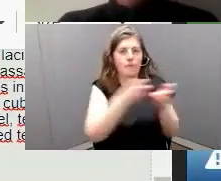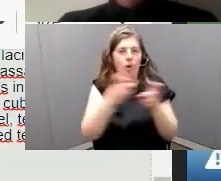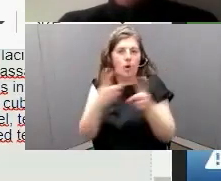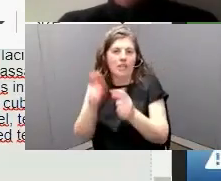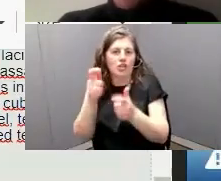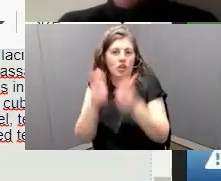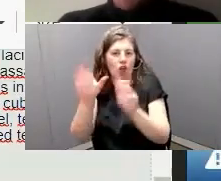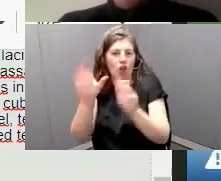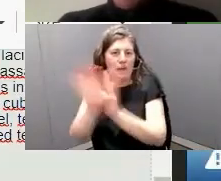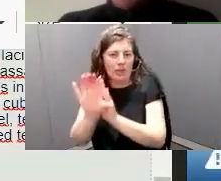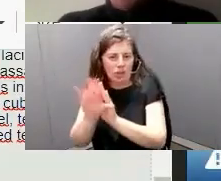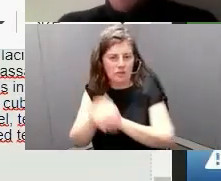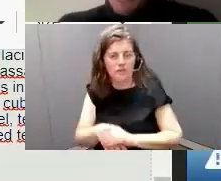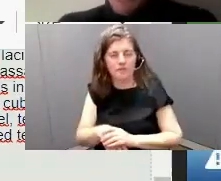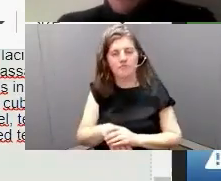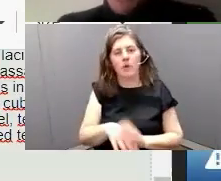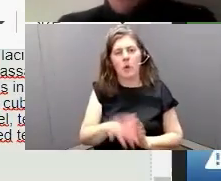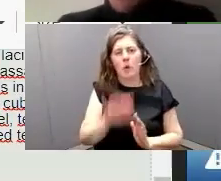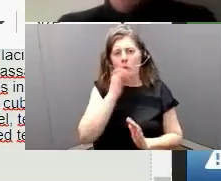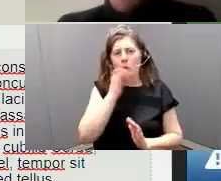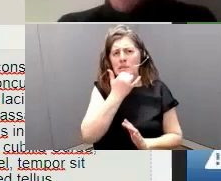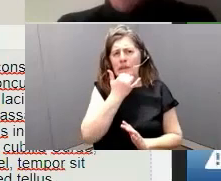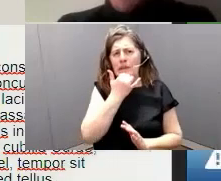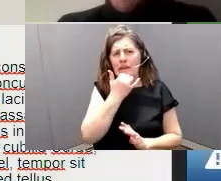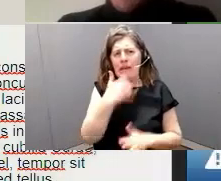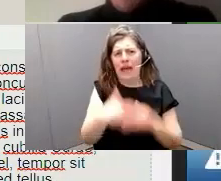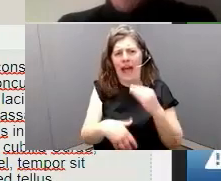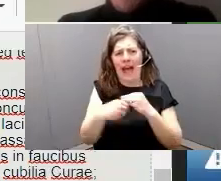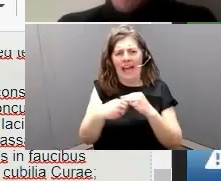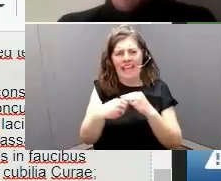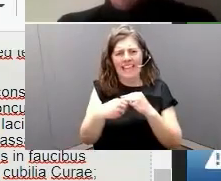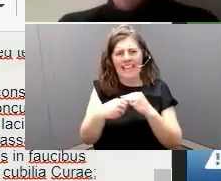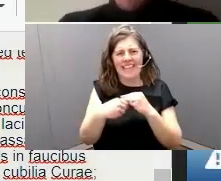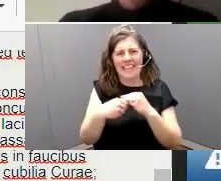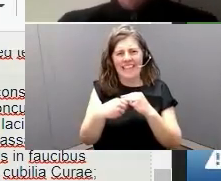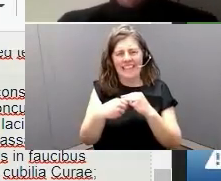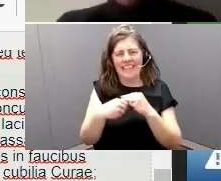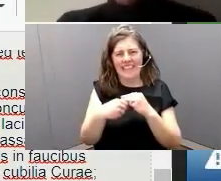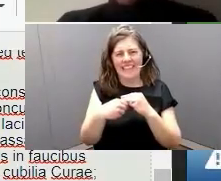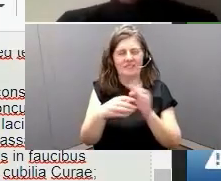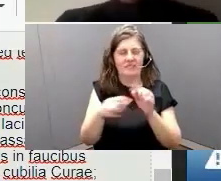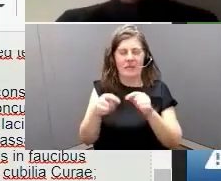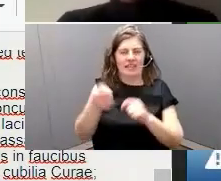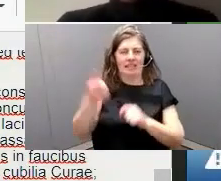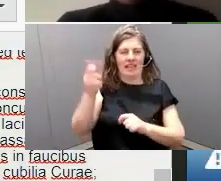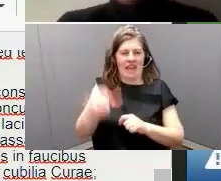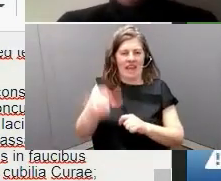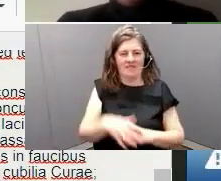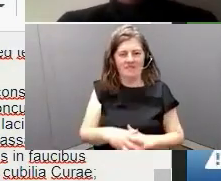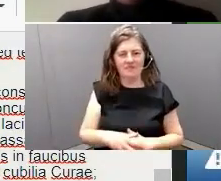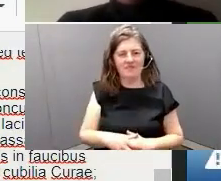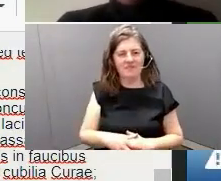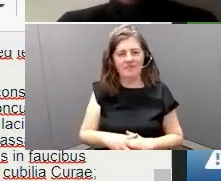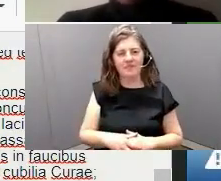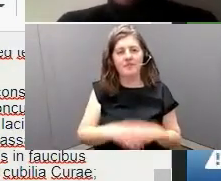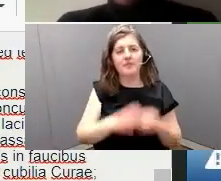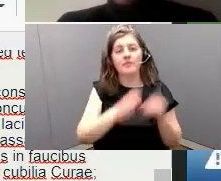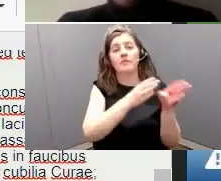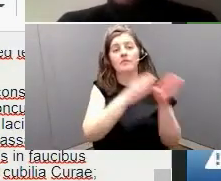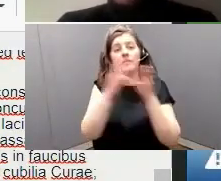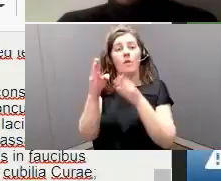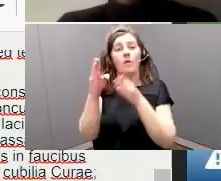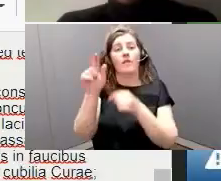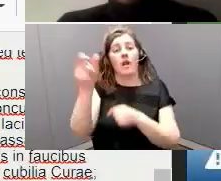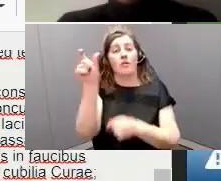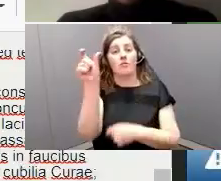Then, whoops, I accidentally added all right, like so. And then we have another